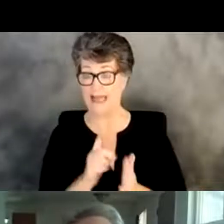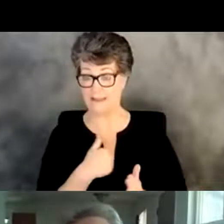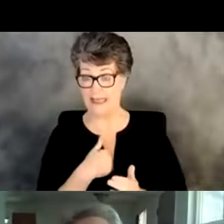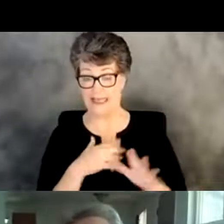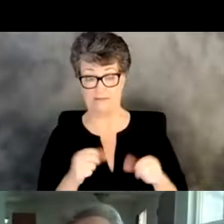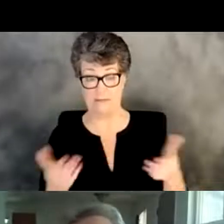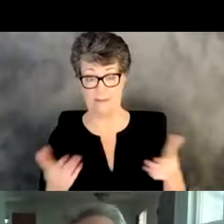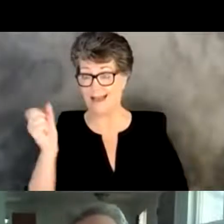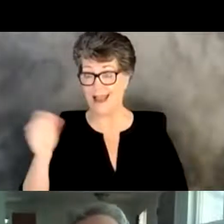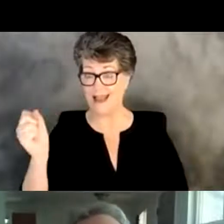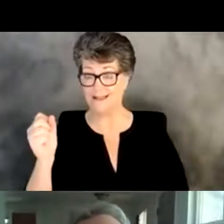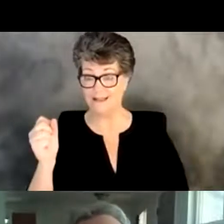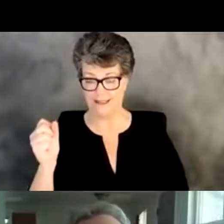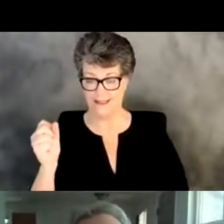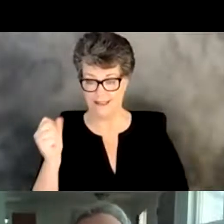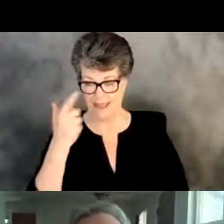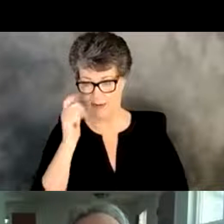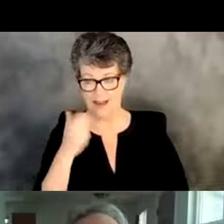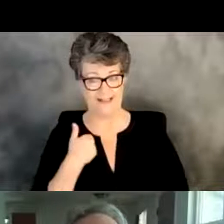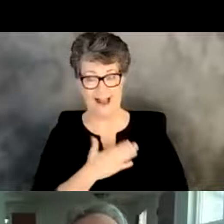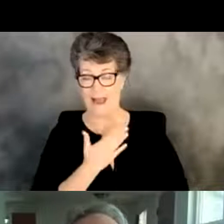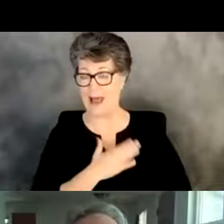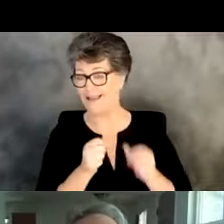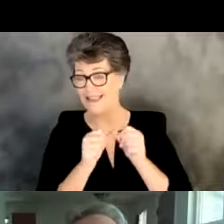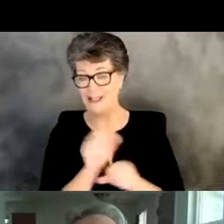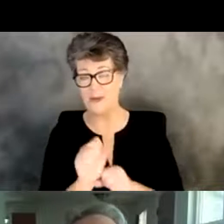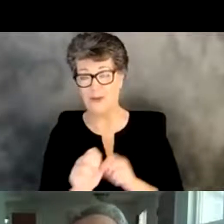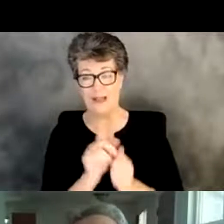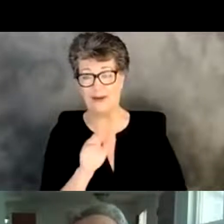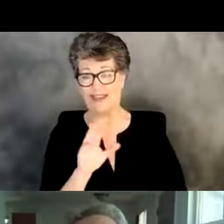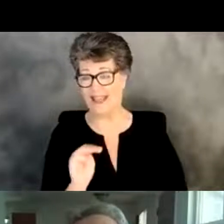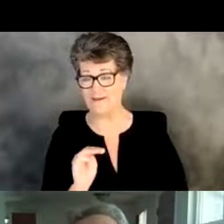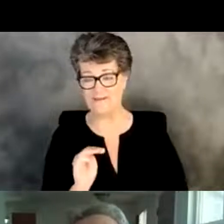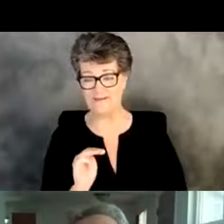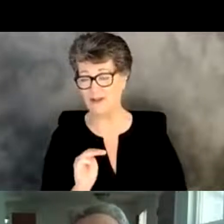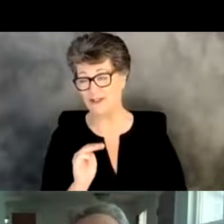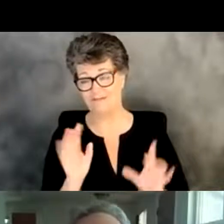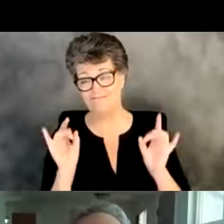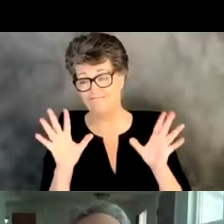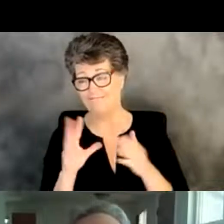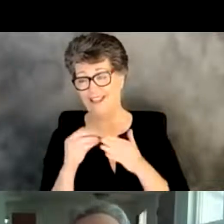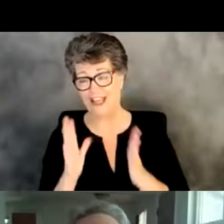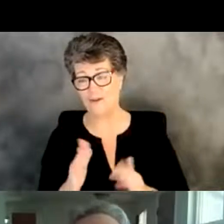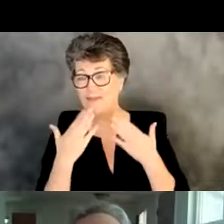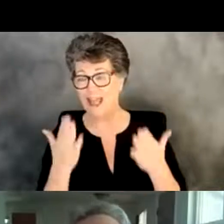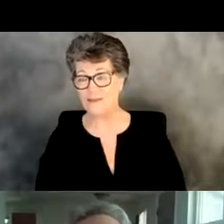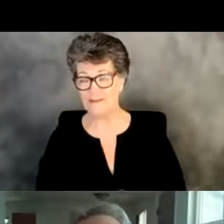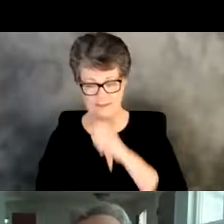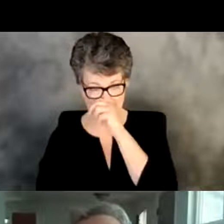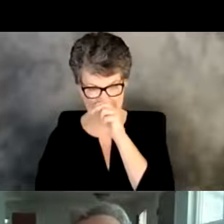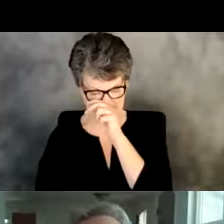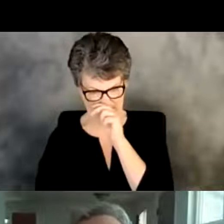yes, because I'm happy to continue working with Kim, who I think is an extraordinary leader. So thank you.